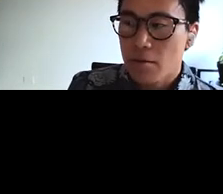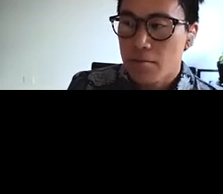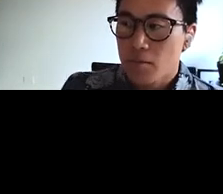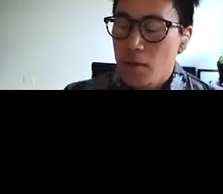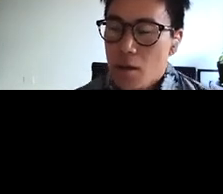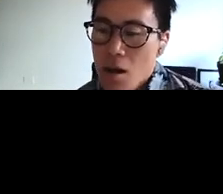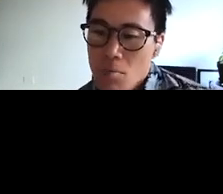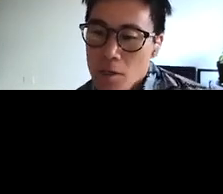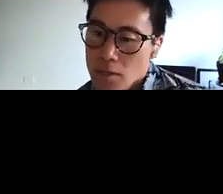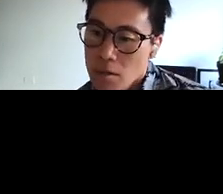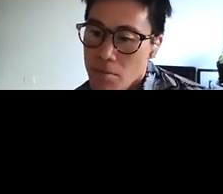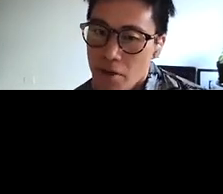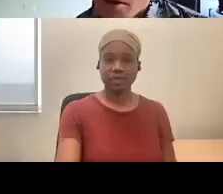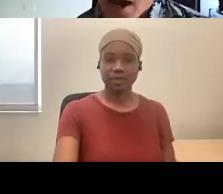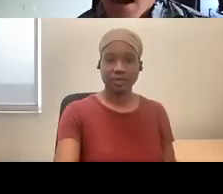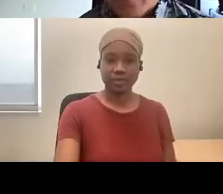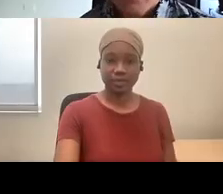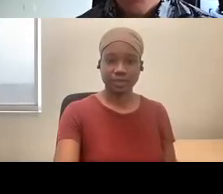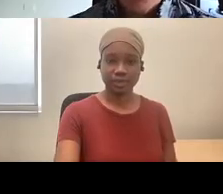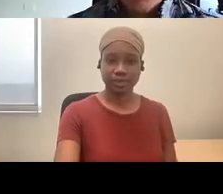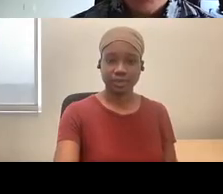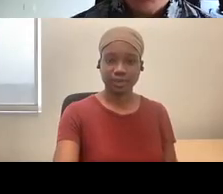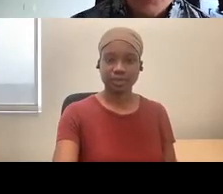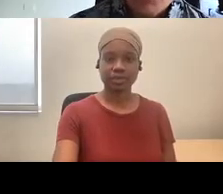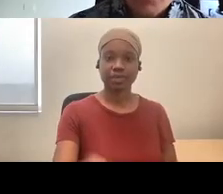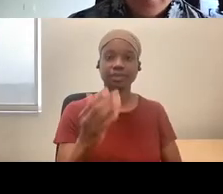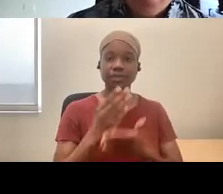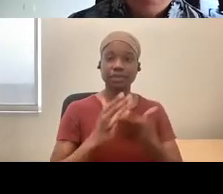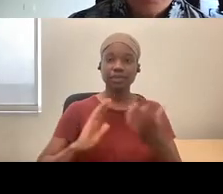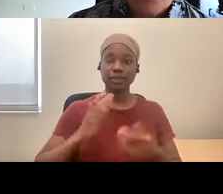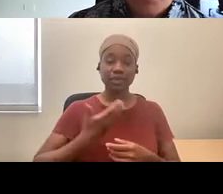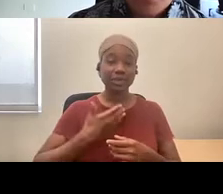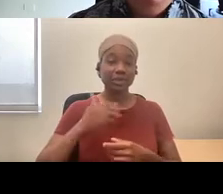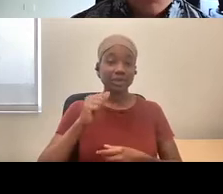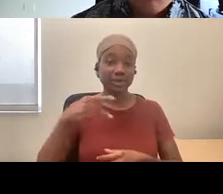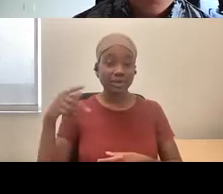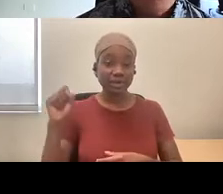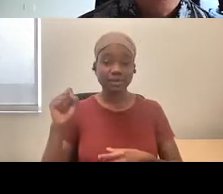All right. Some of our apps and computers also let us